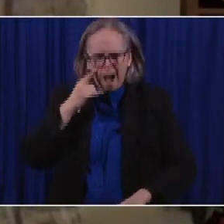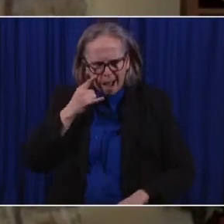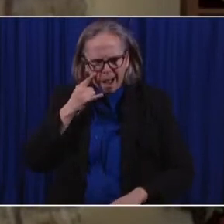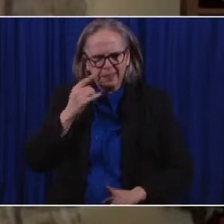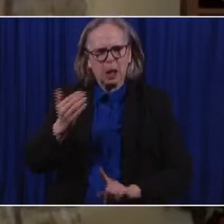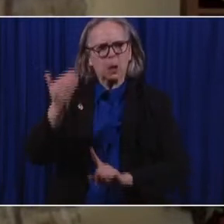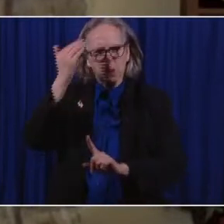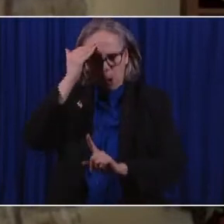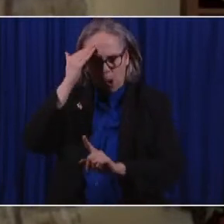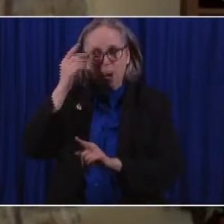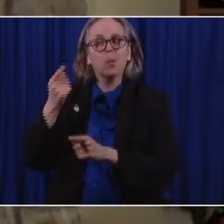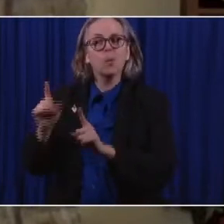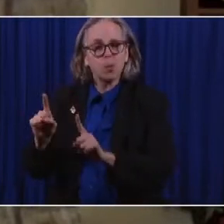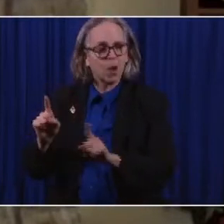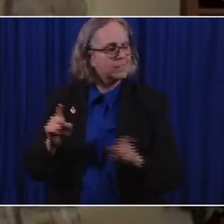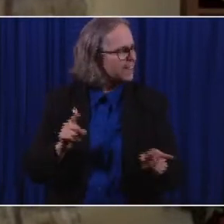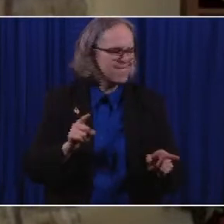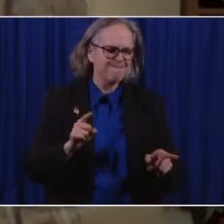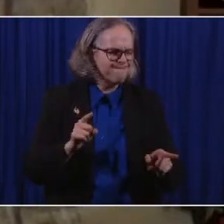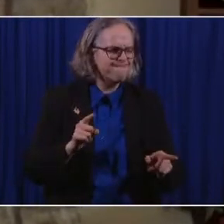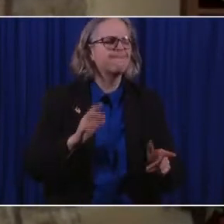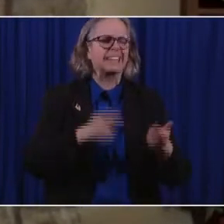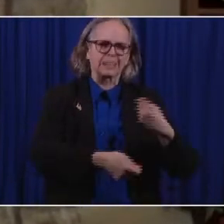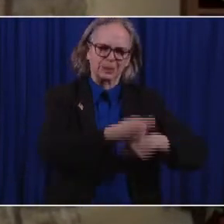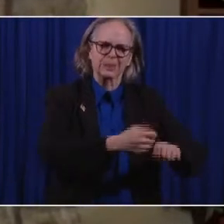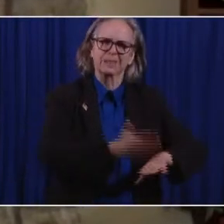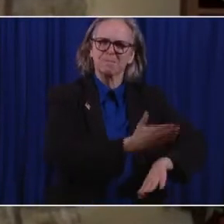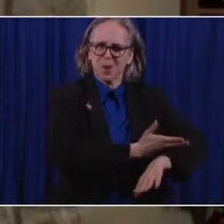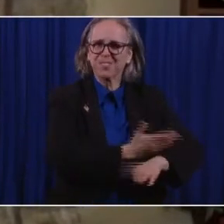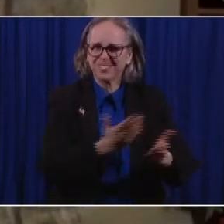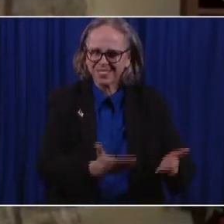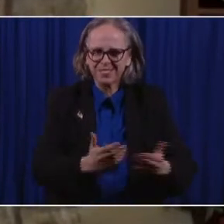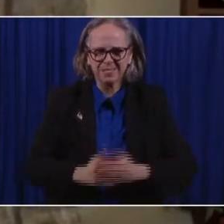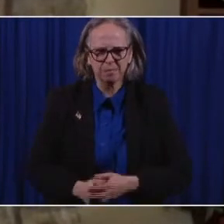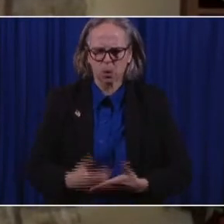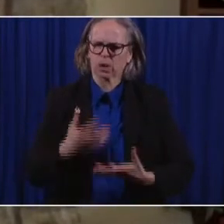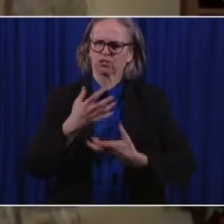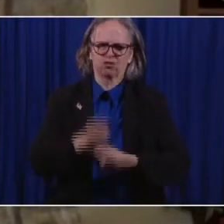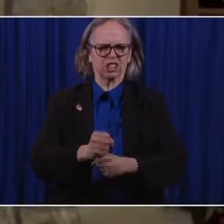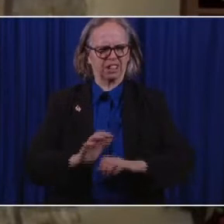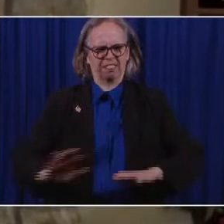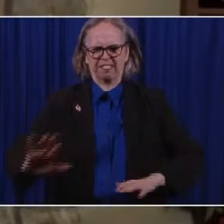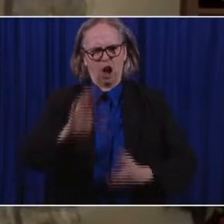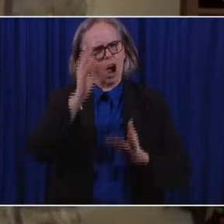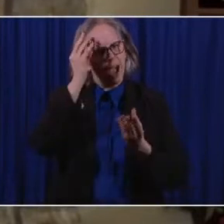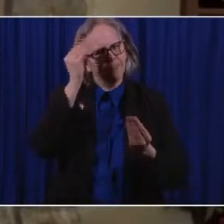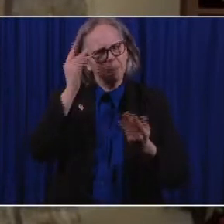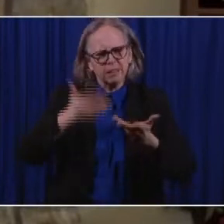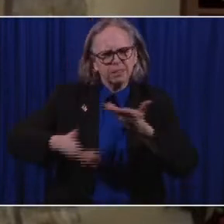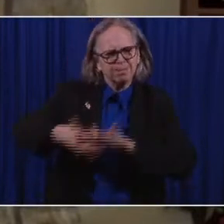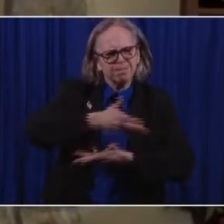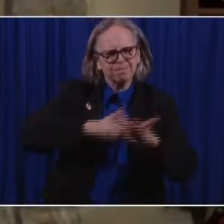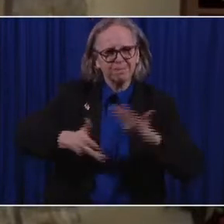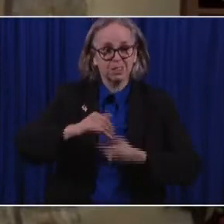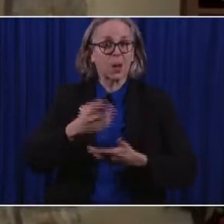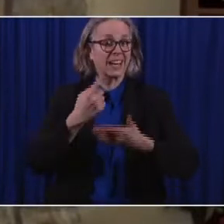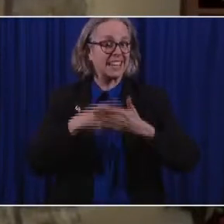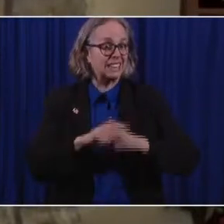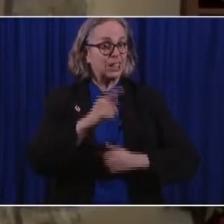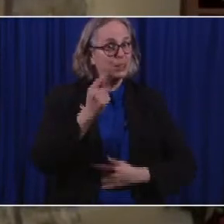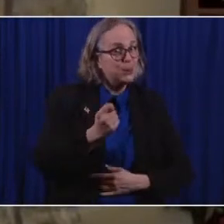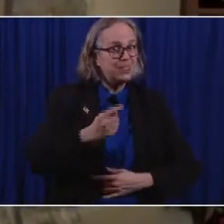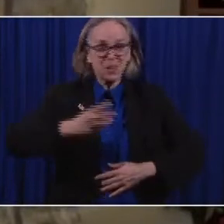what is maybe not working. So we roll this out again beginning Tuesday and Wednesday and Thursday. And I know, John, in